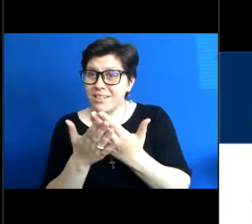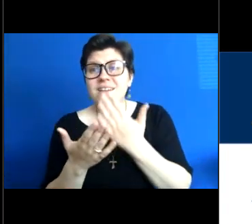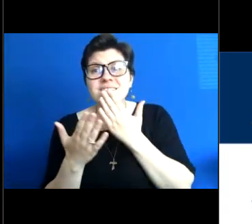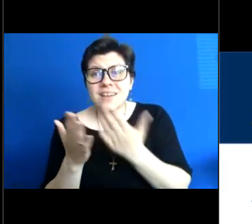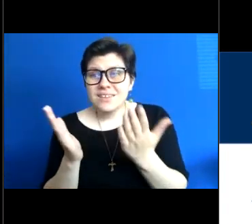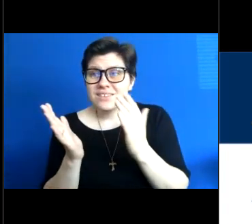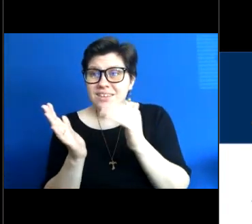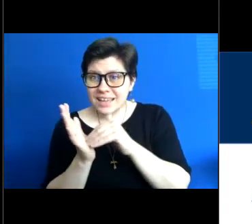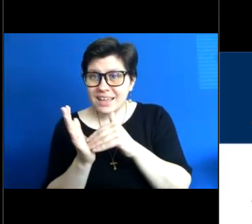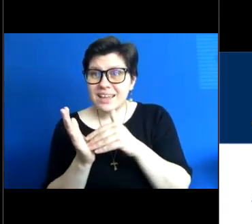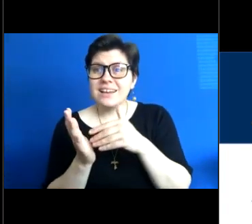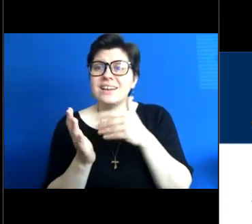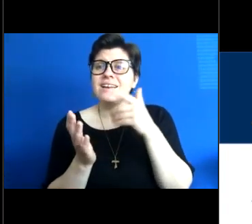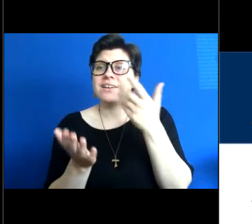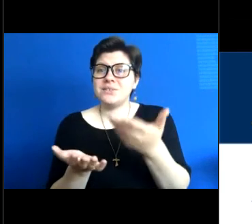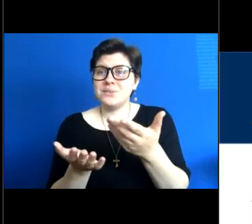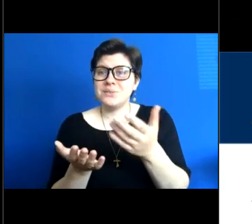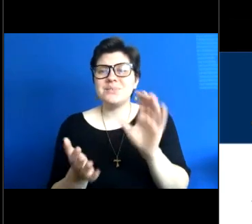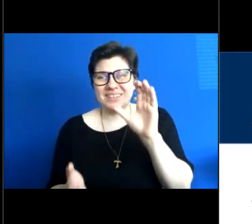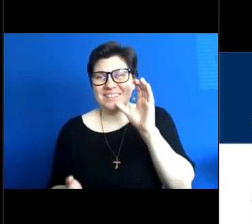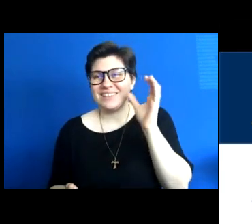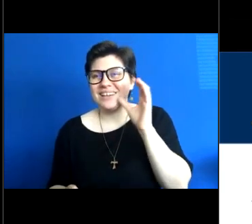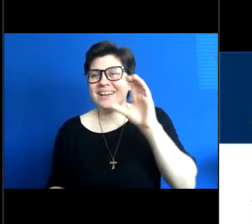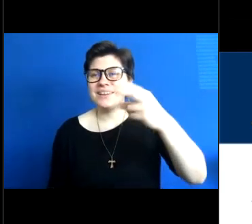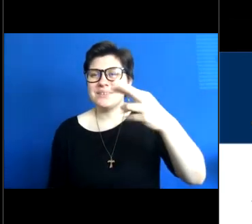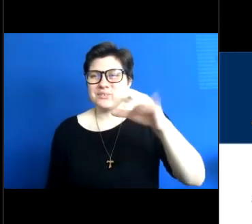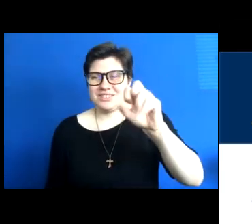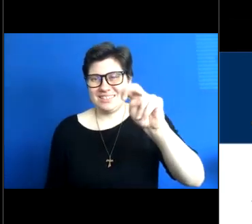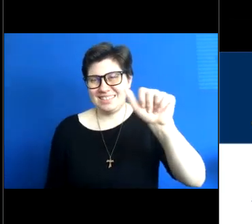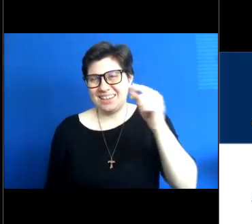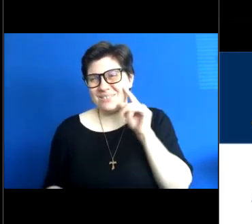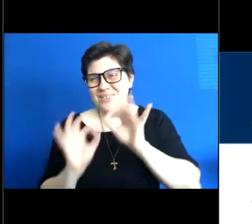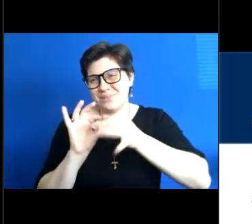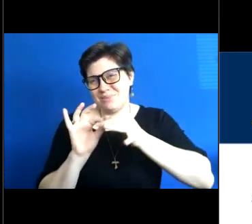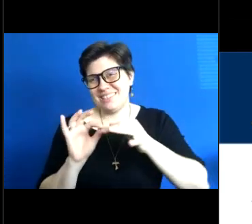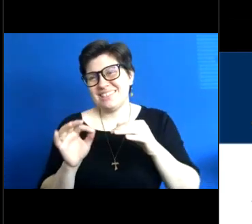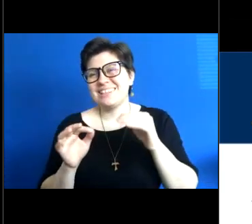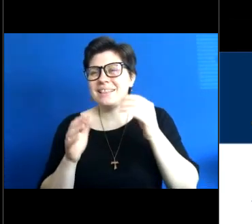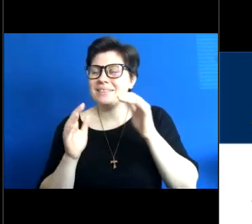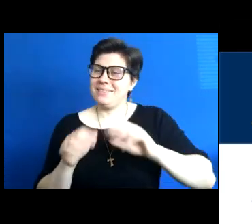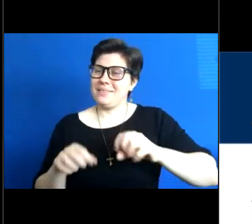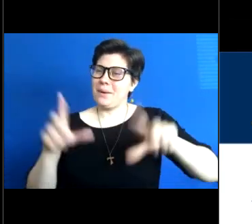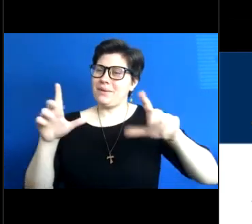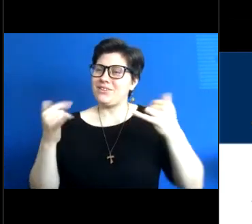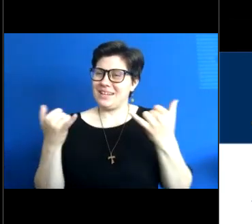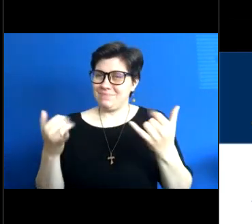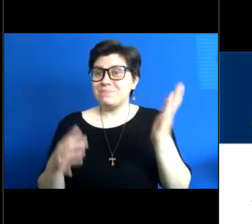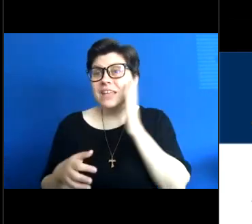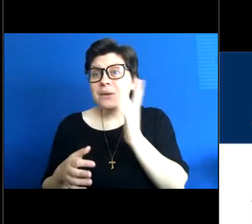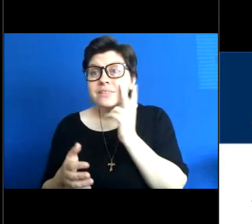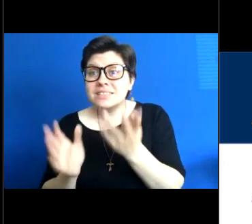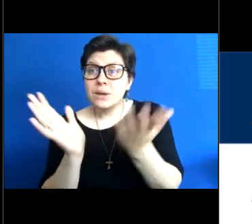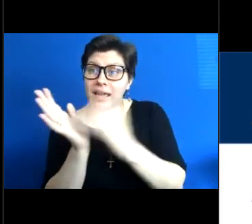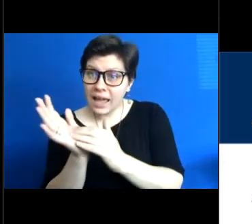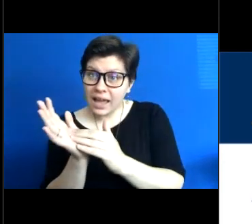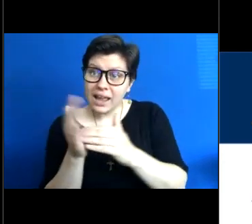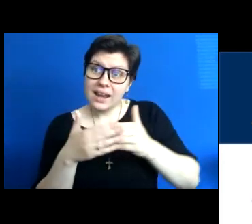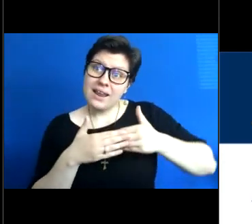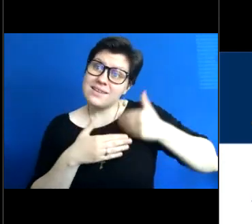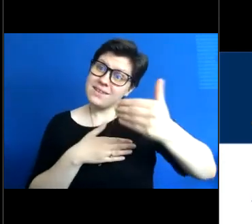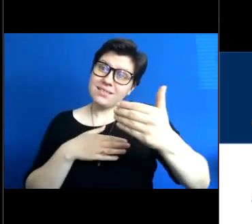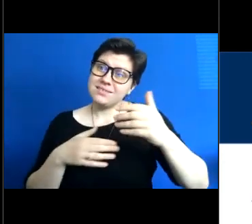again to Christina for interpreting our webinar today. So we will see you again for our next